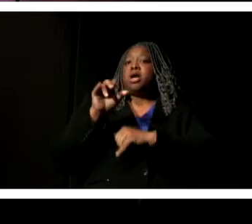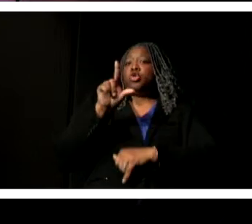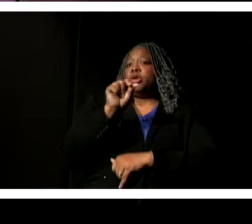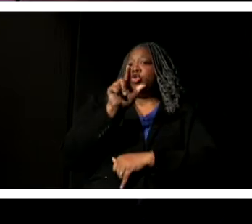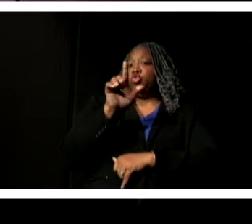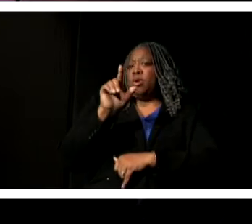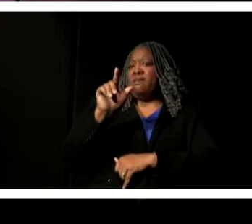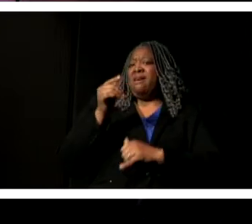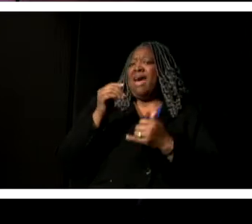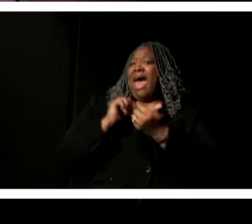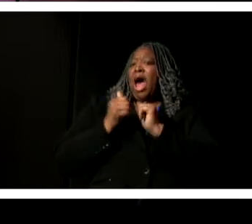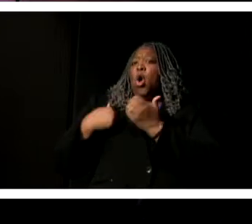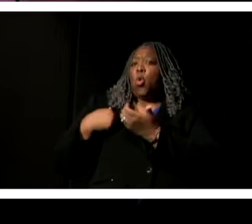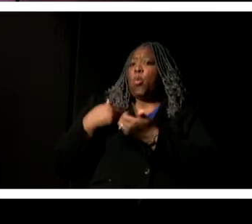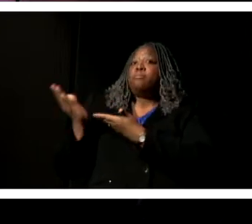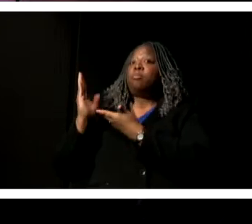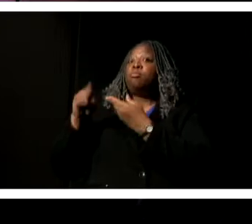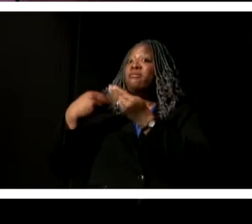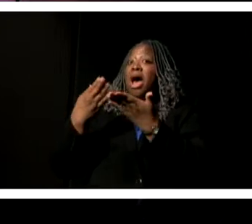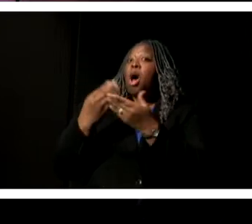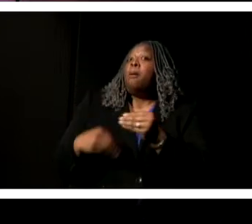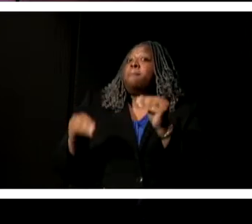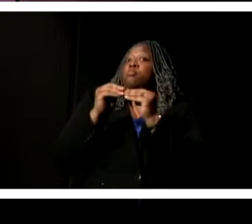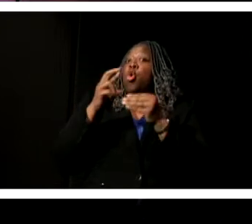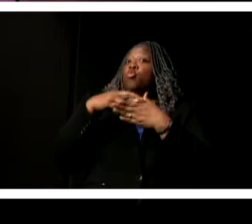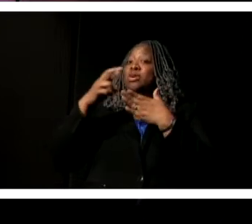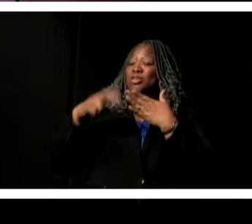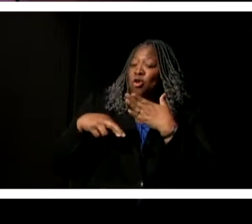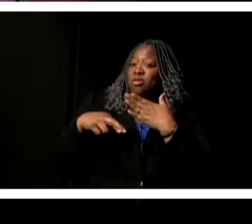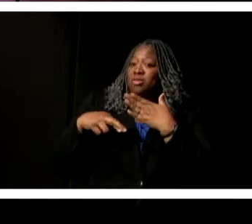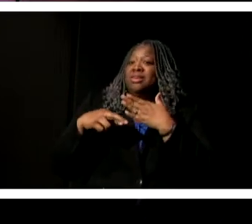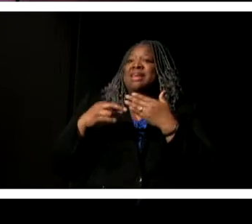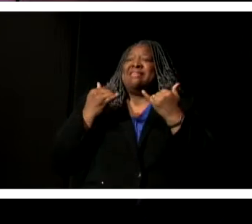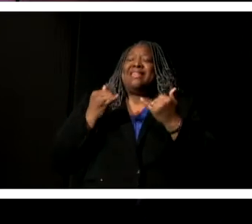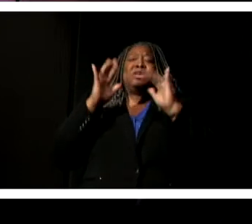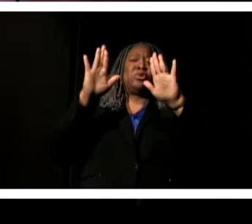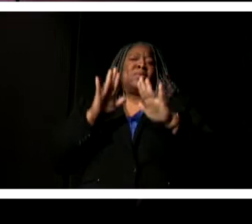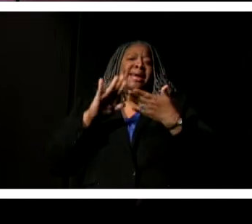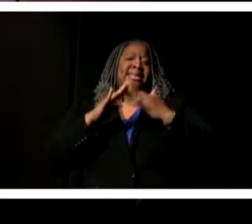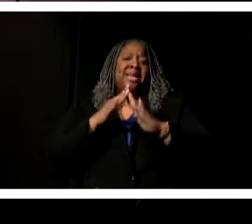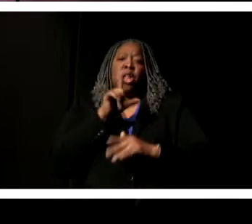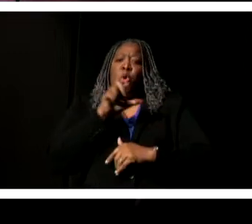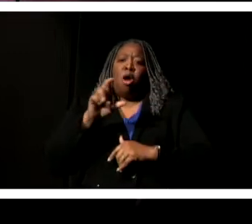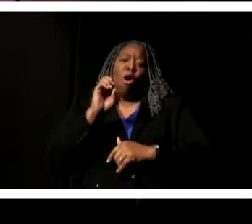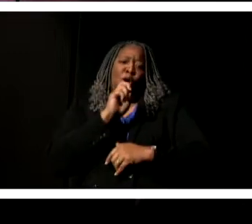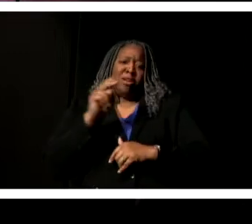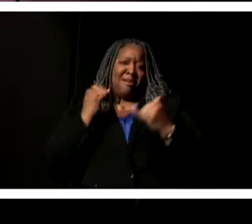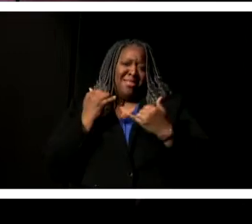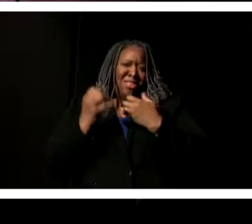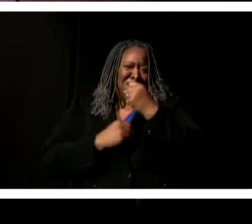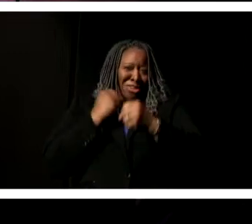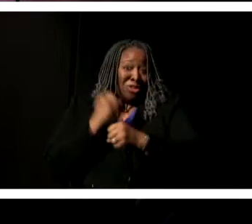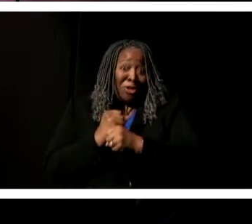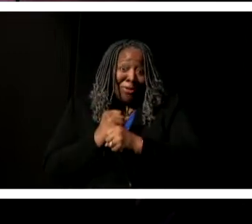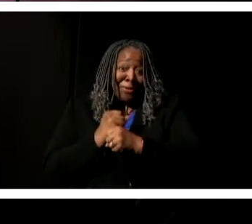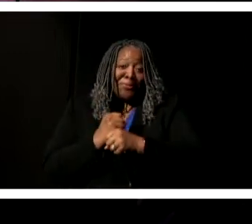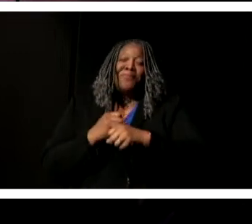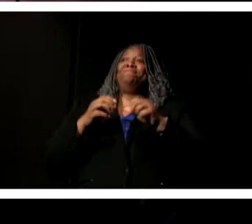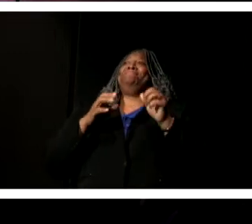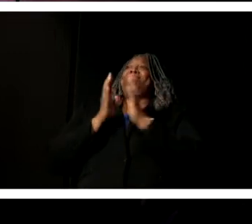deliver even more for results in this great city, Little Rock, Arkansas, just this year.